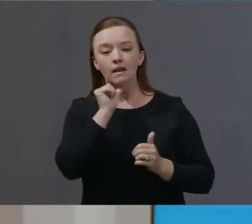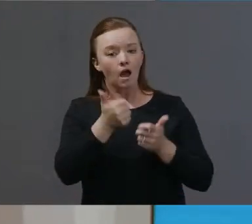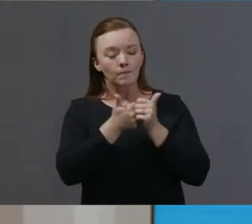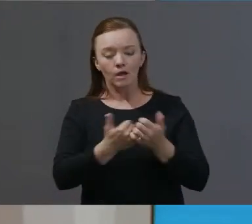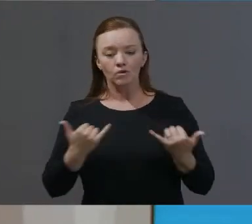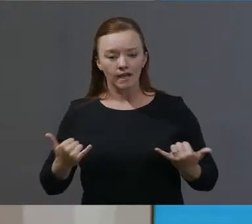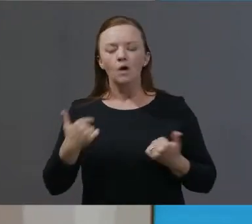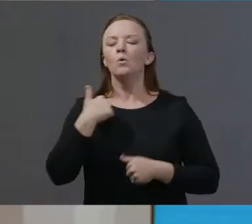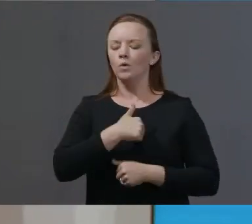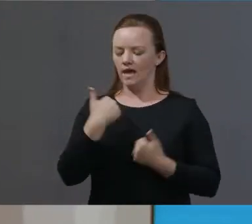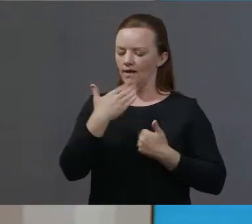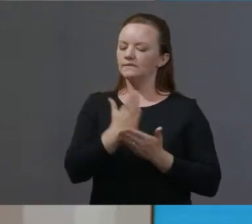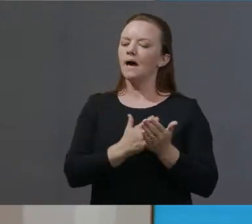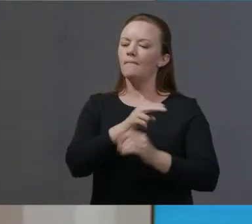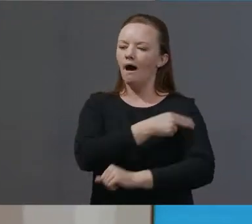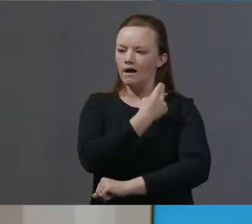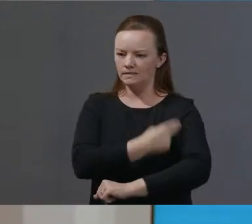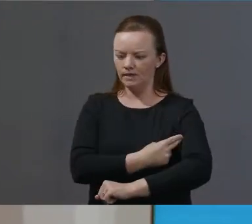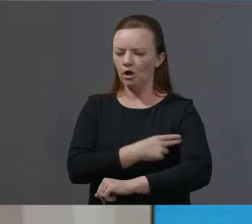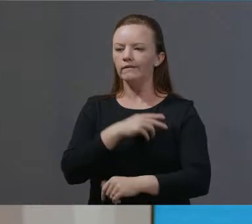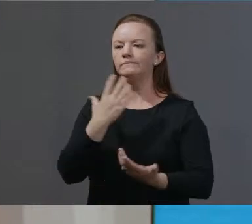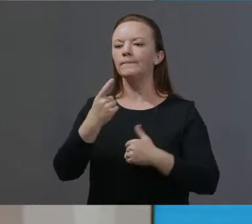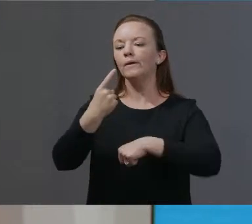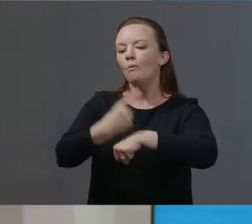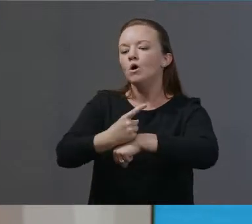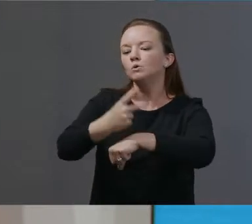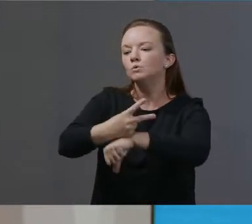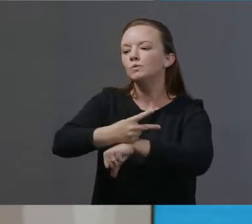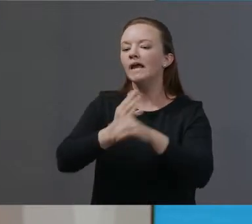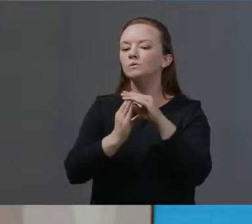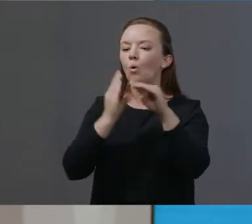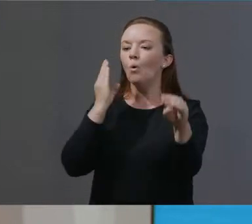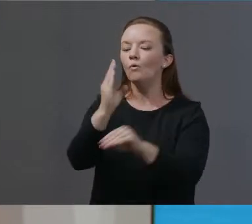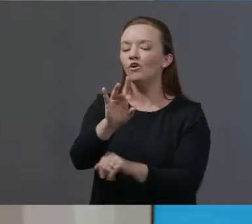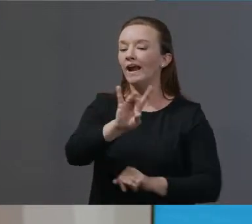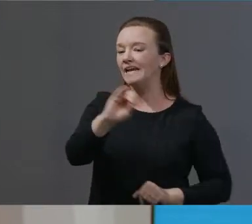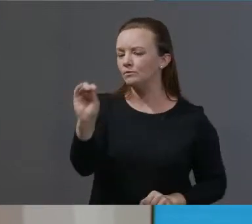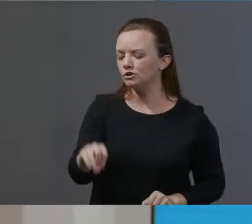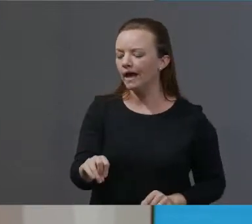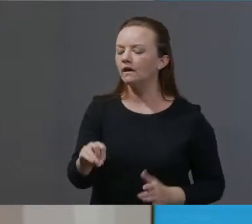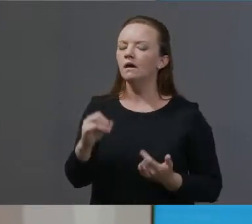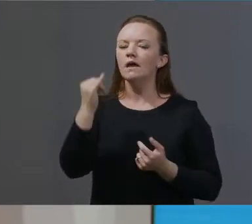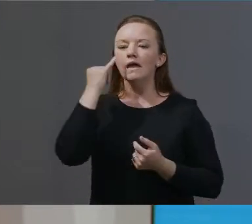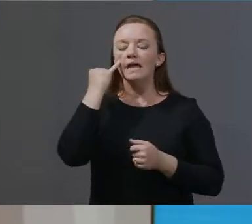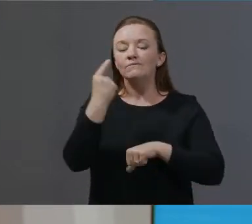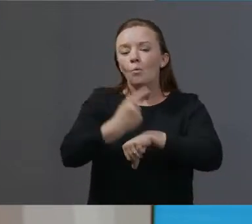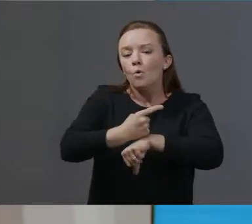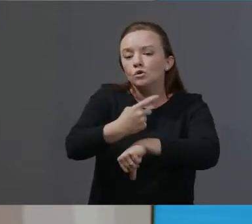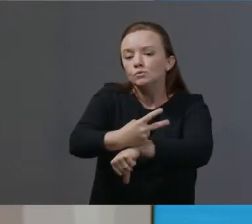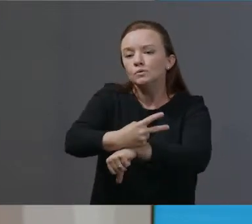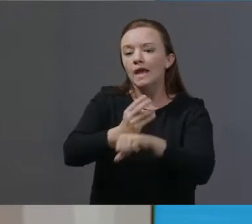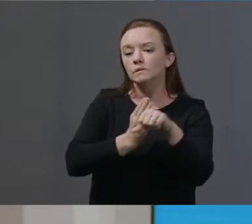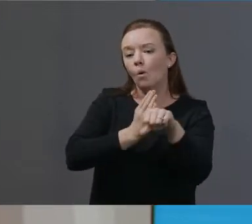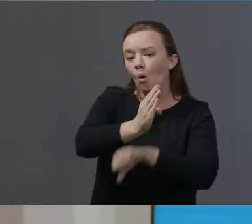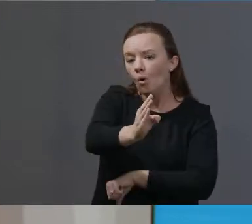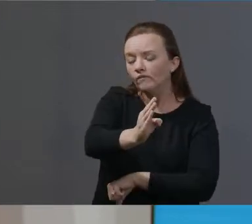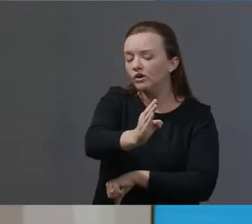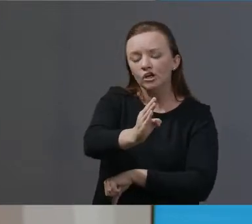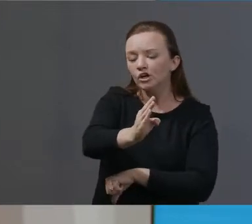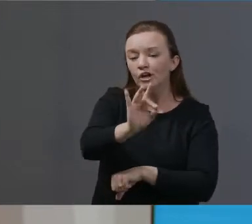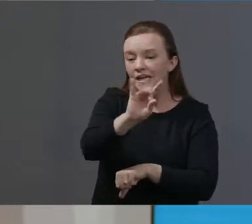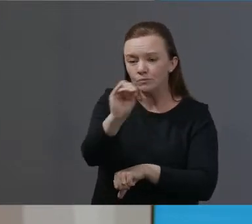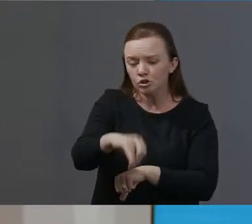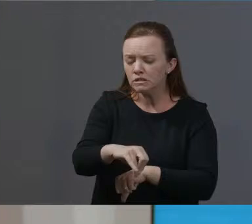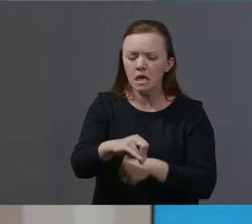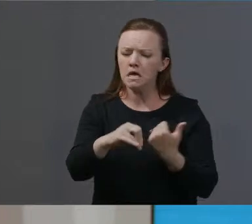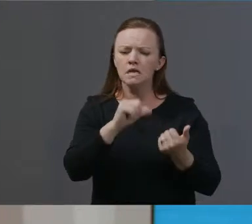are over the 80%. A 1 day over or a couple days over wouldn't necessarily throw them out if they were taking steps to get back under that. So